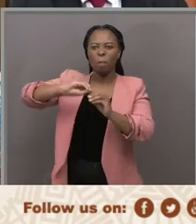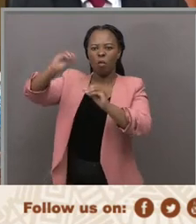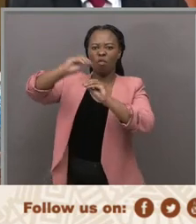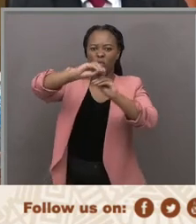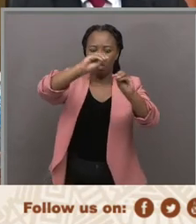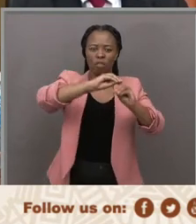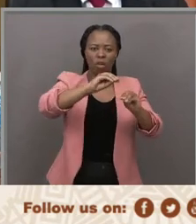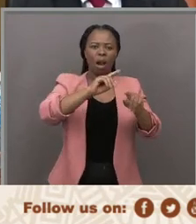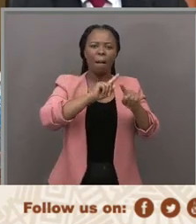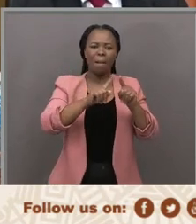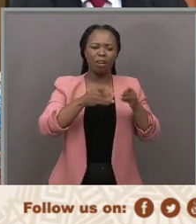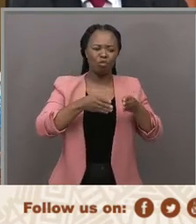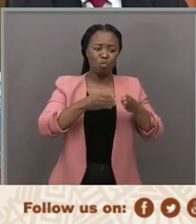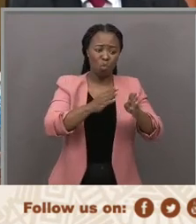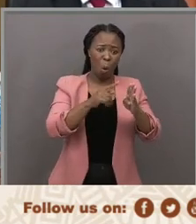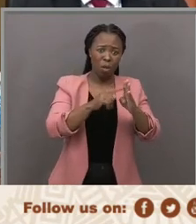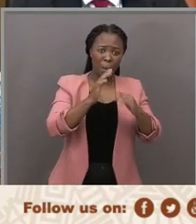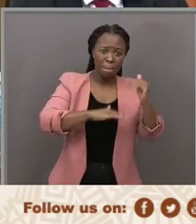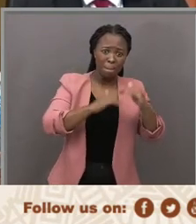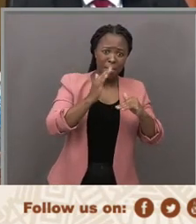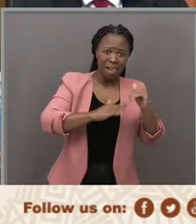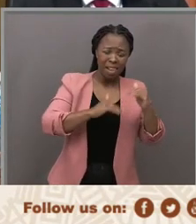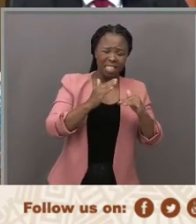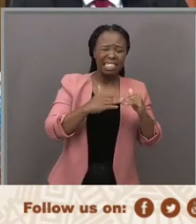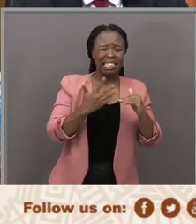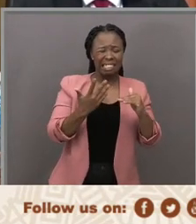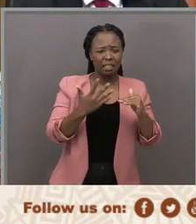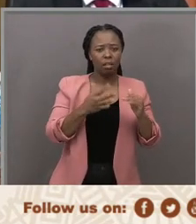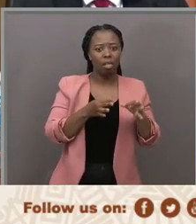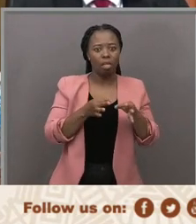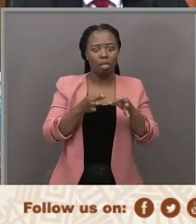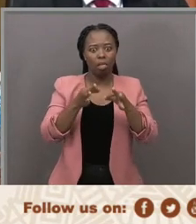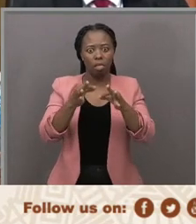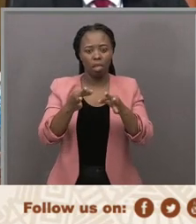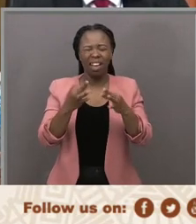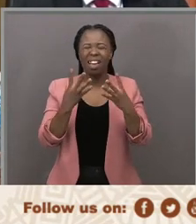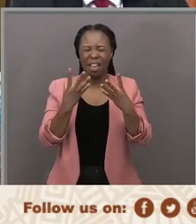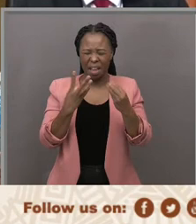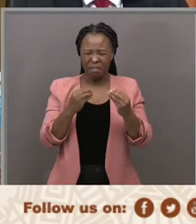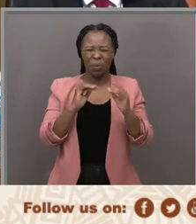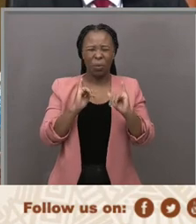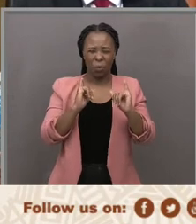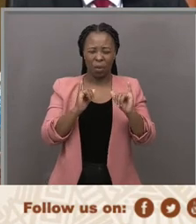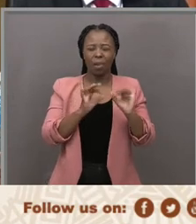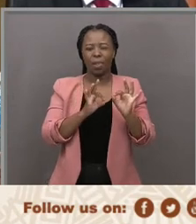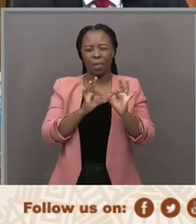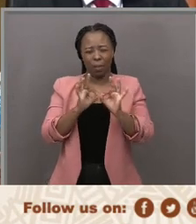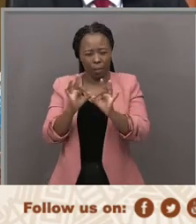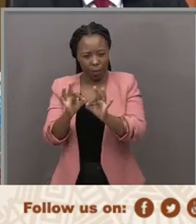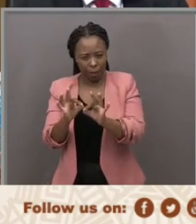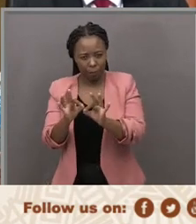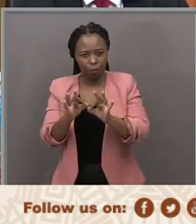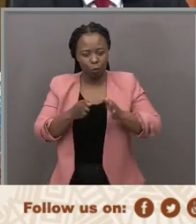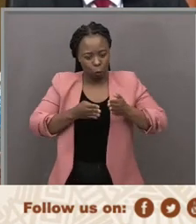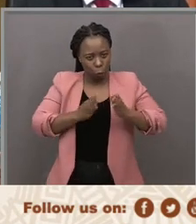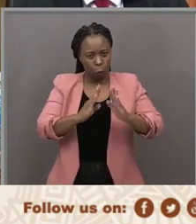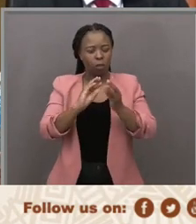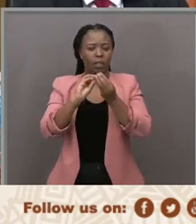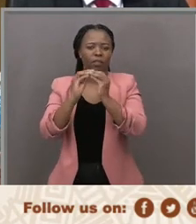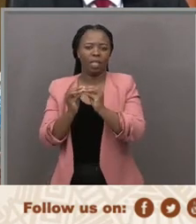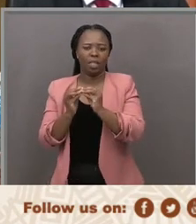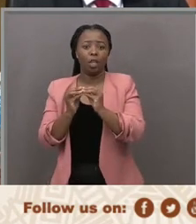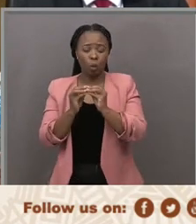in our road infrastructure development. There have been significant delays in that. And some of these delays are